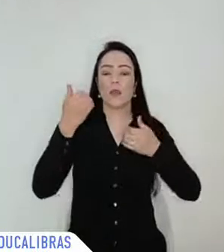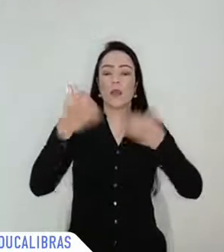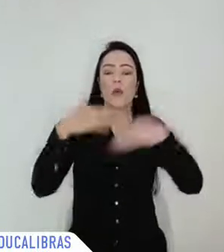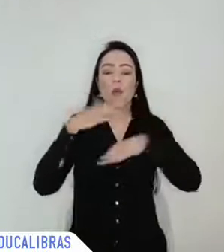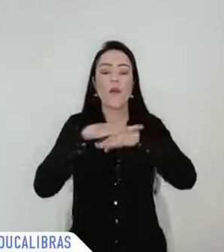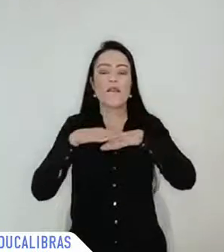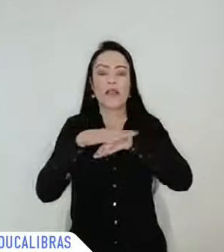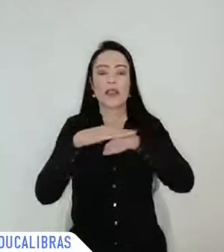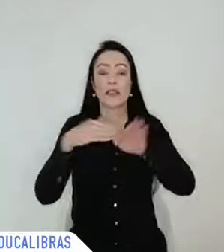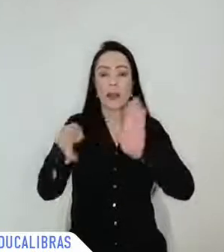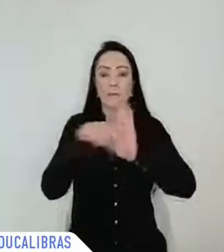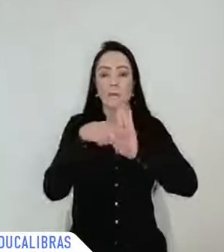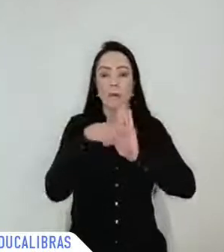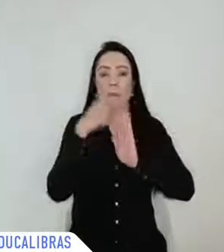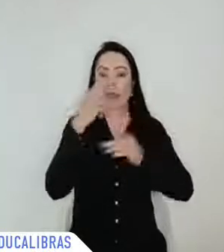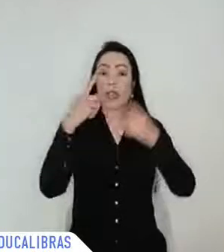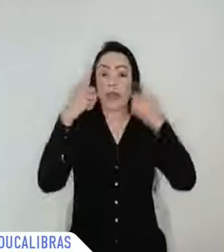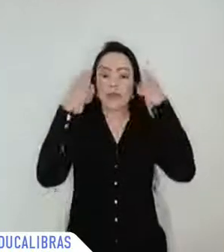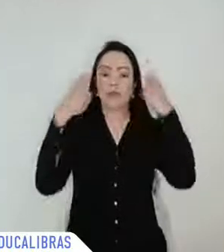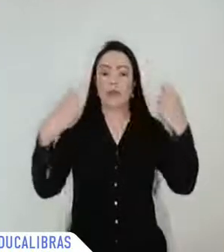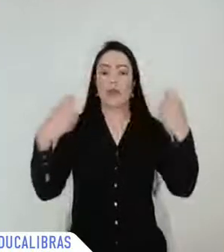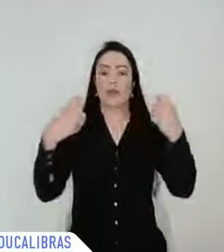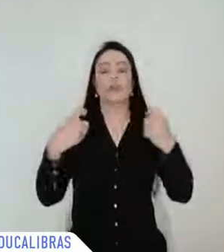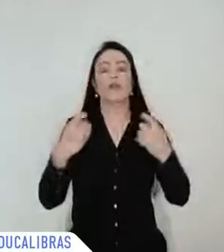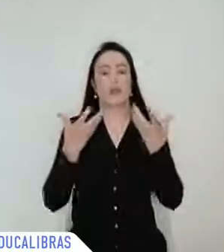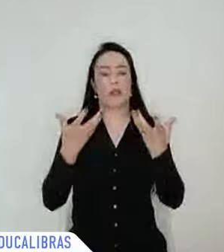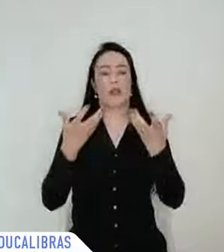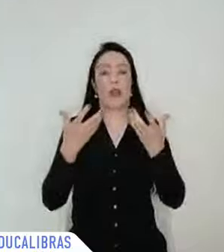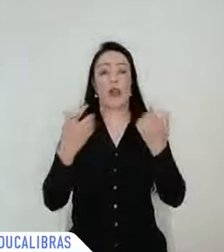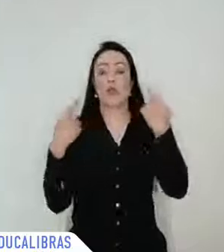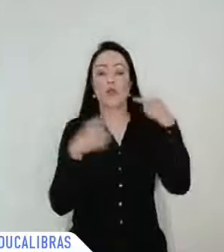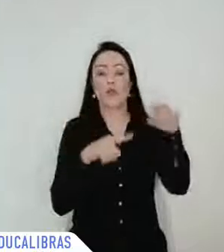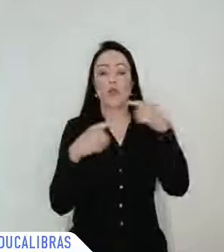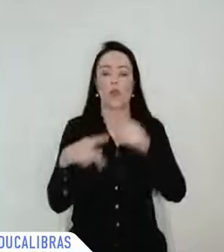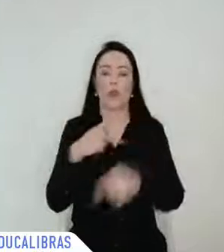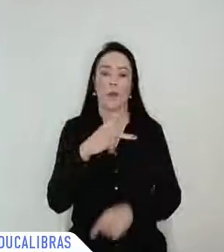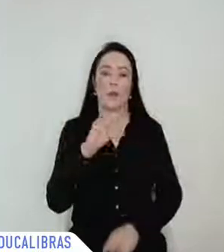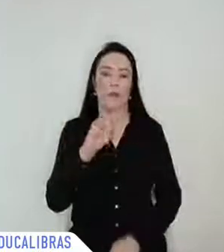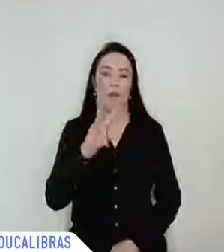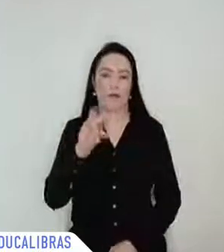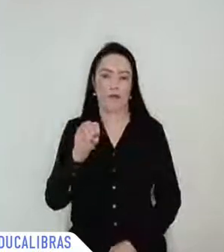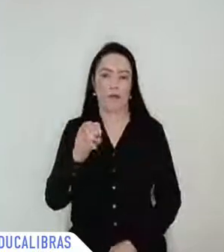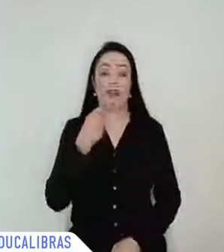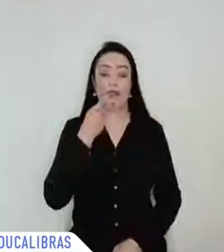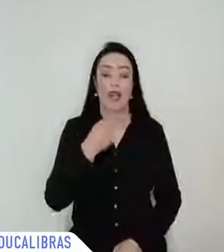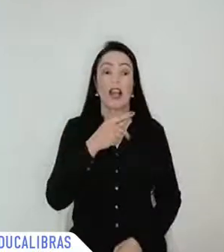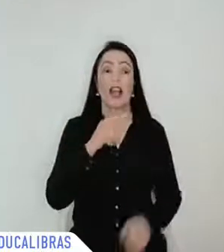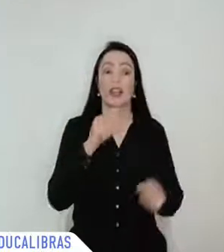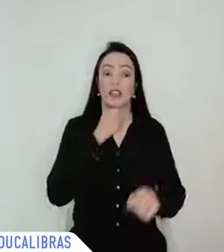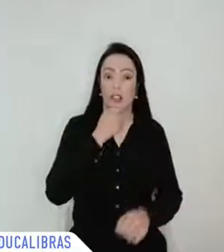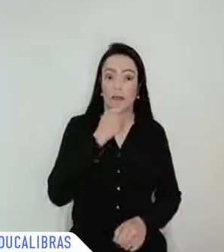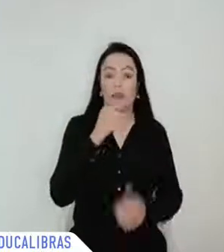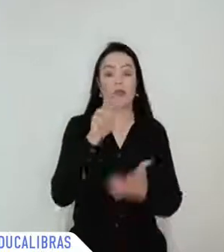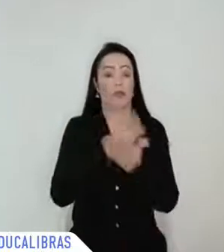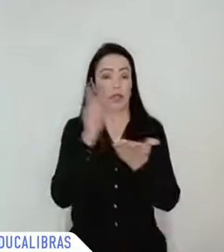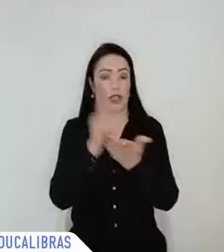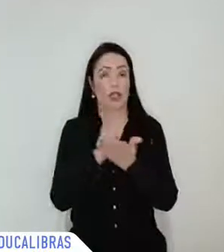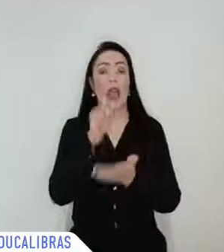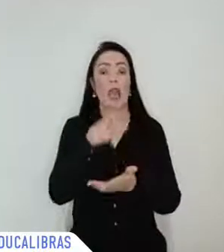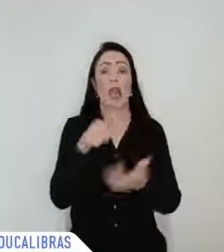construction of public discourse by the government is clear. They